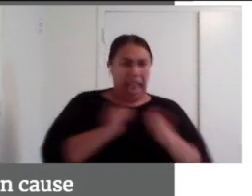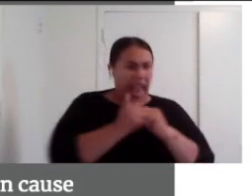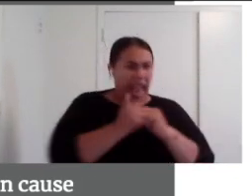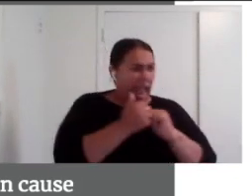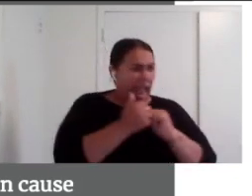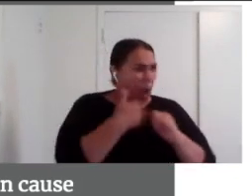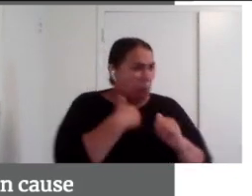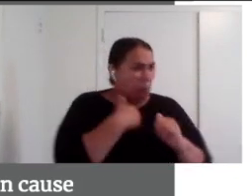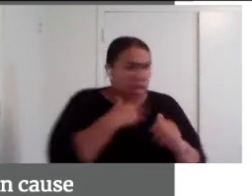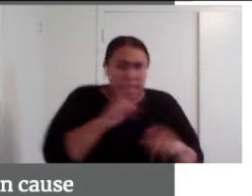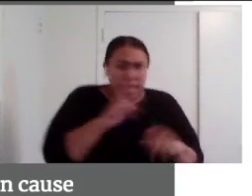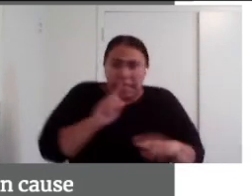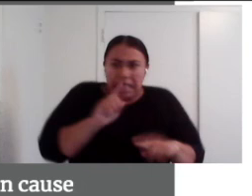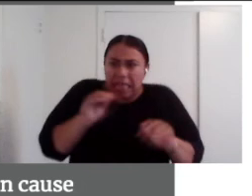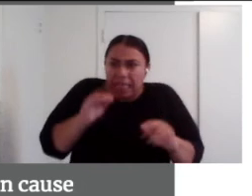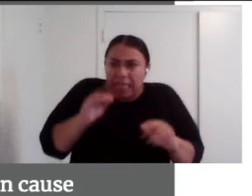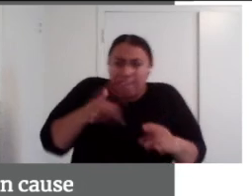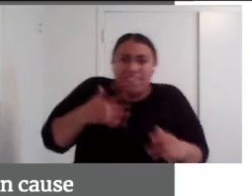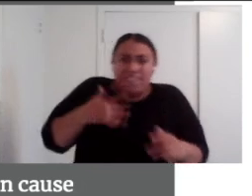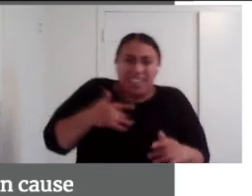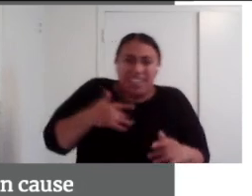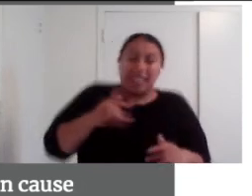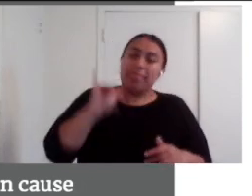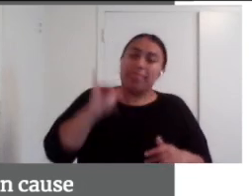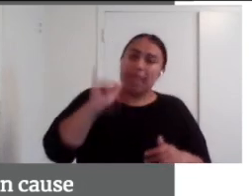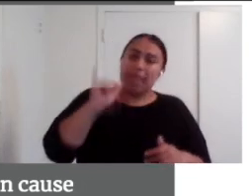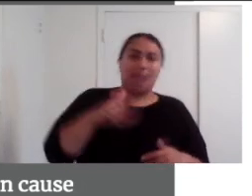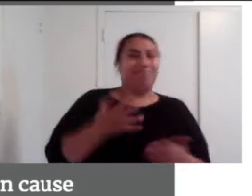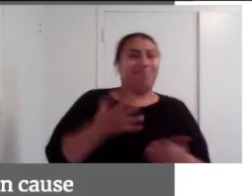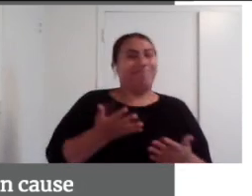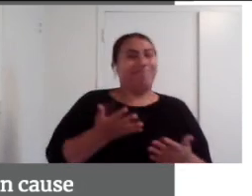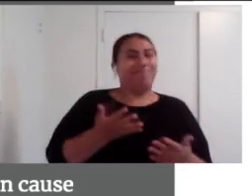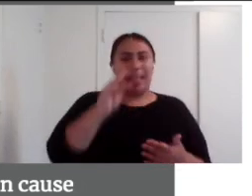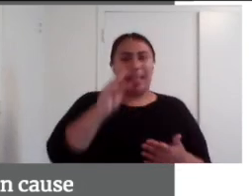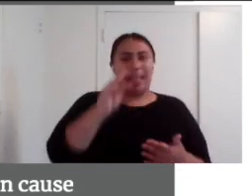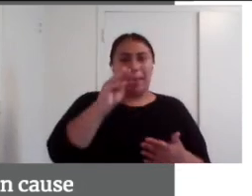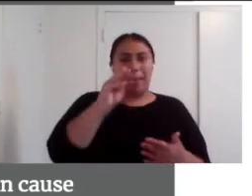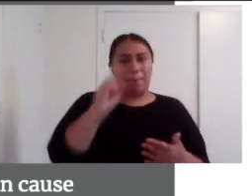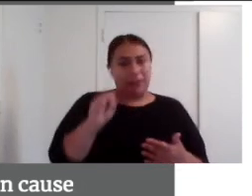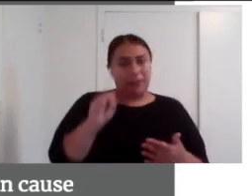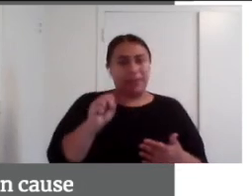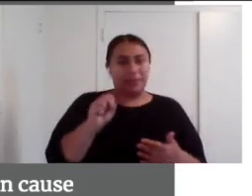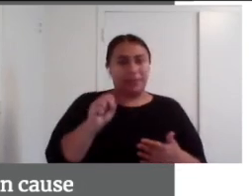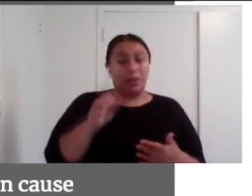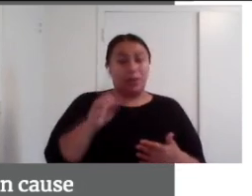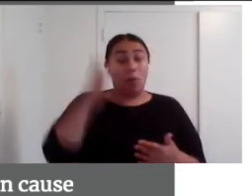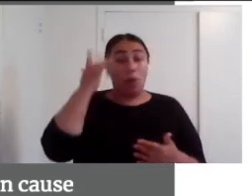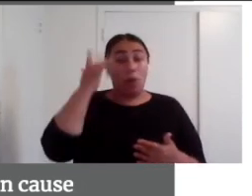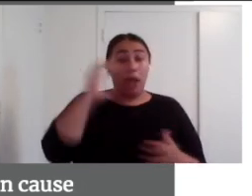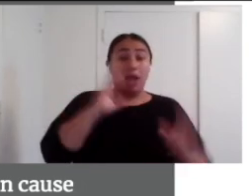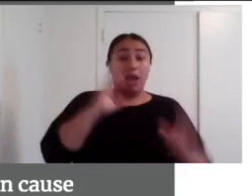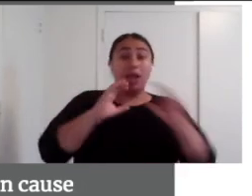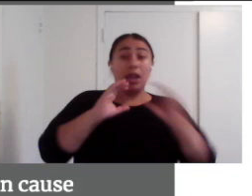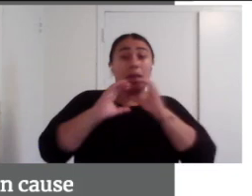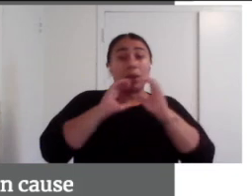again, it's very unfortunate, and it's very debilitating to these people and their families. So the bladder is not to be missed